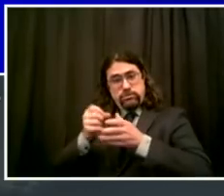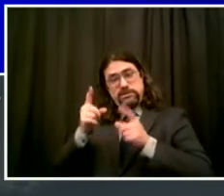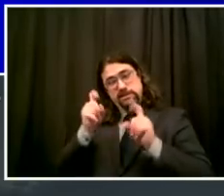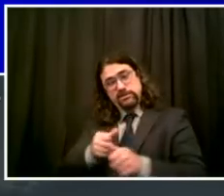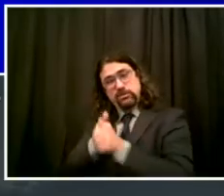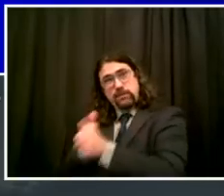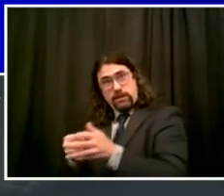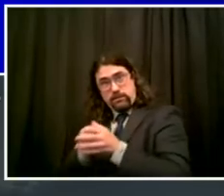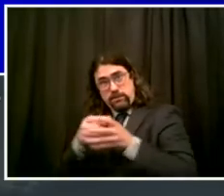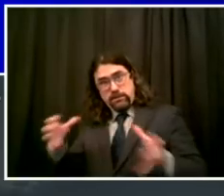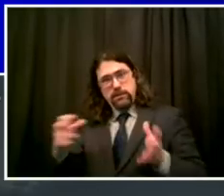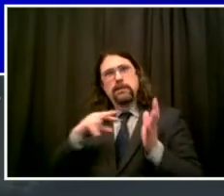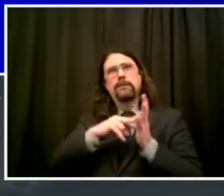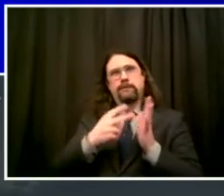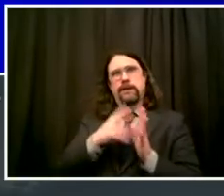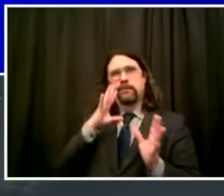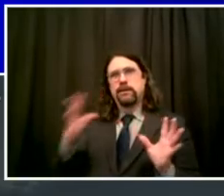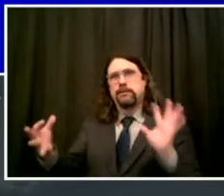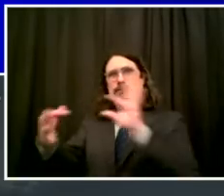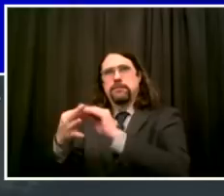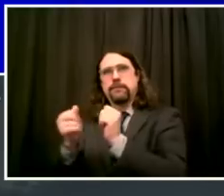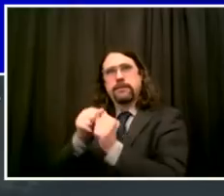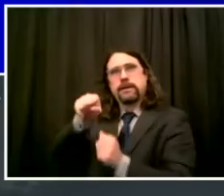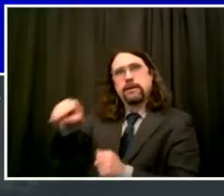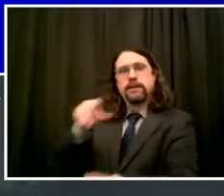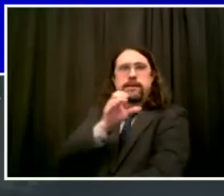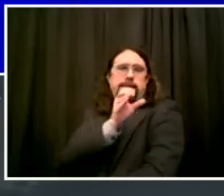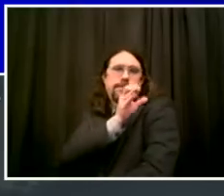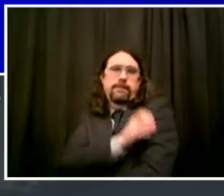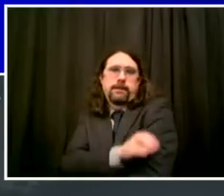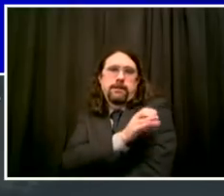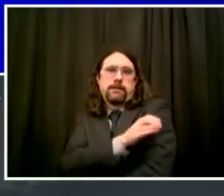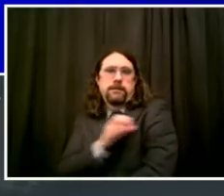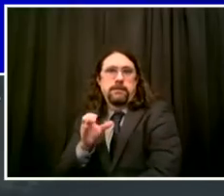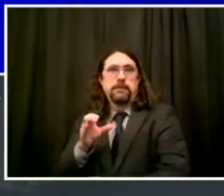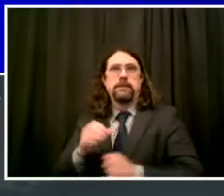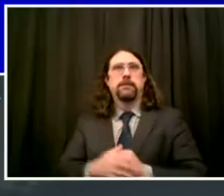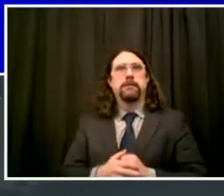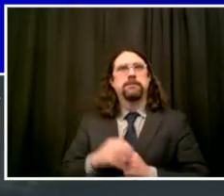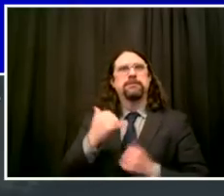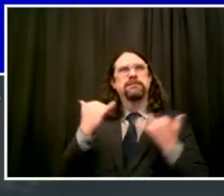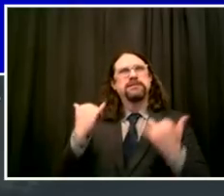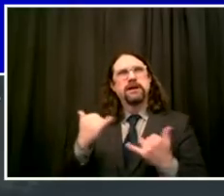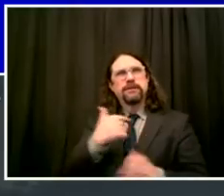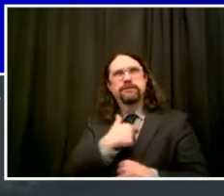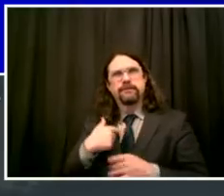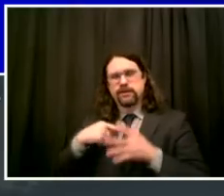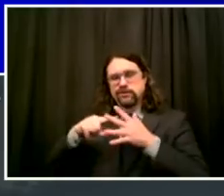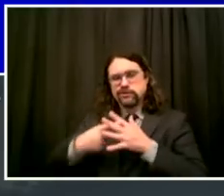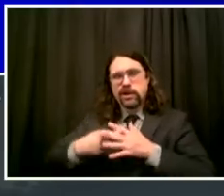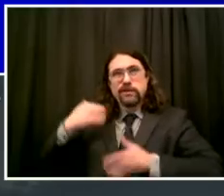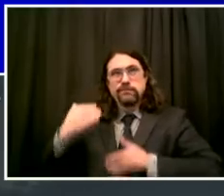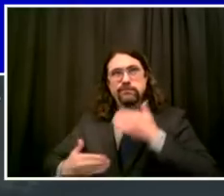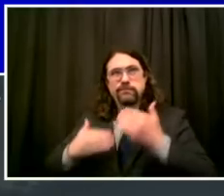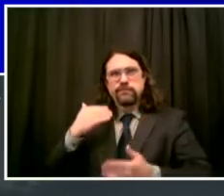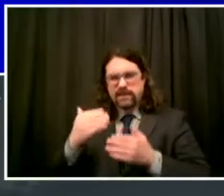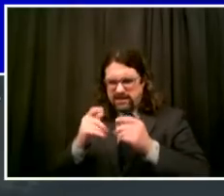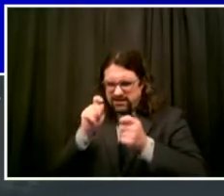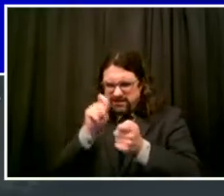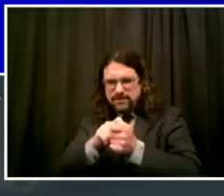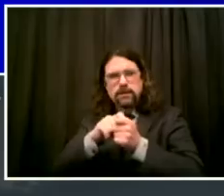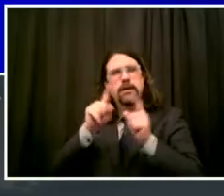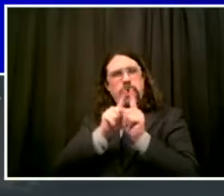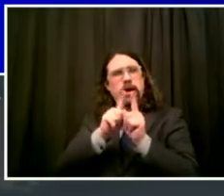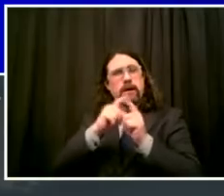going to know what each one can contribute to the test and trace effort, and we're going to bring them into it deeply. And then one